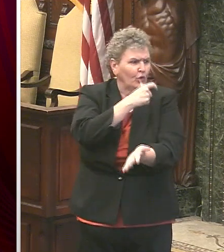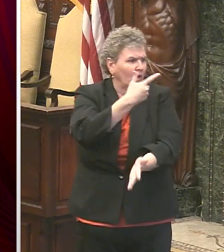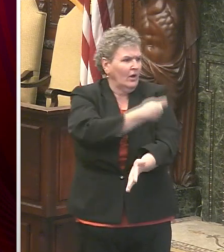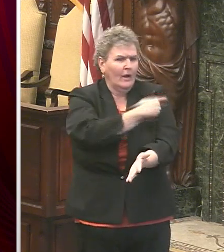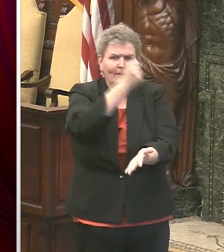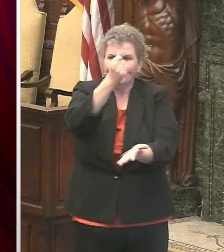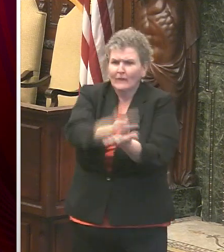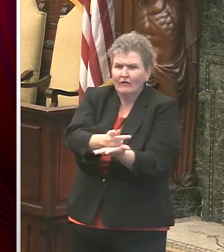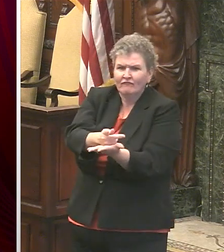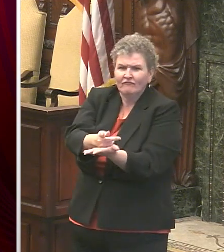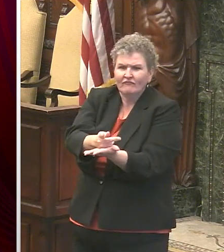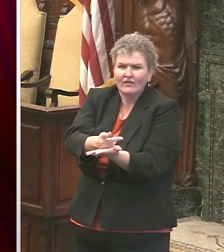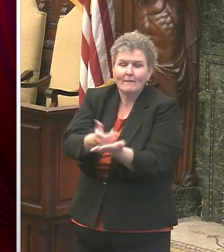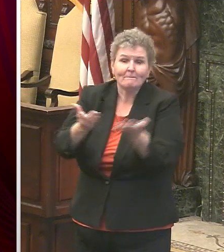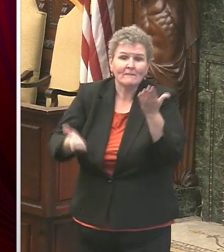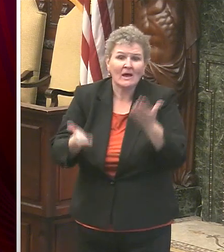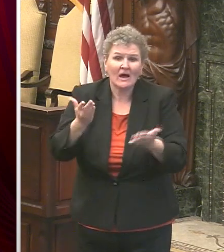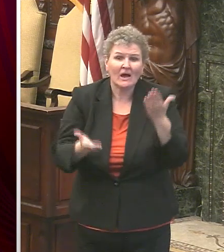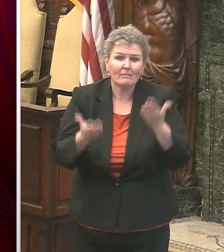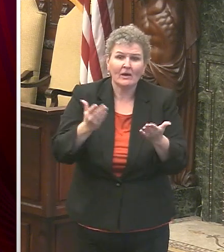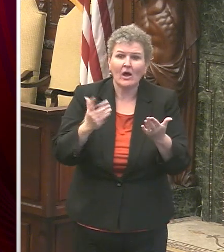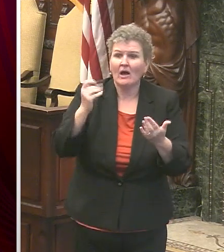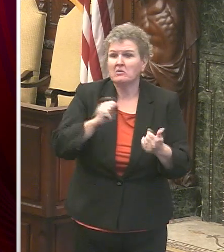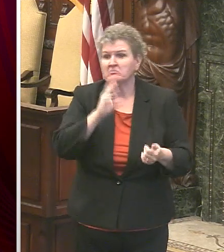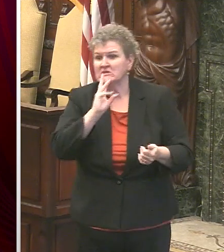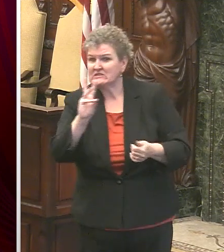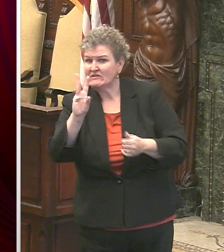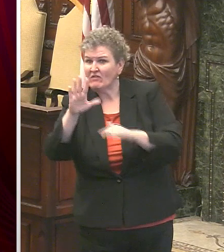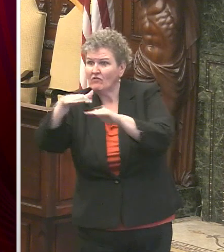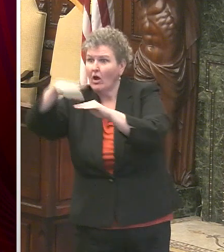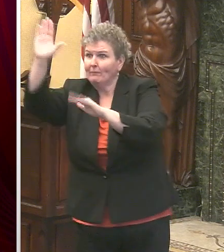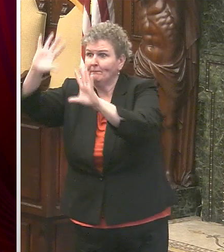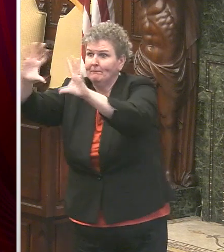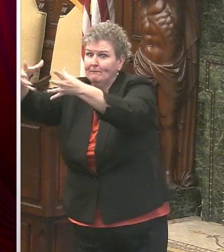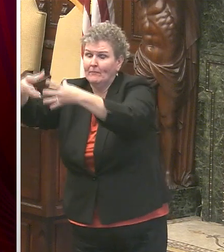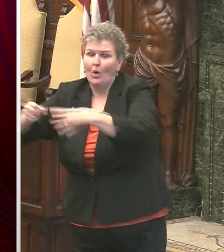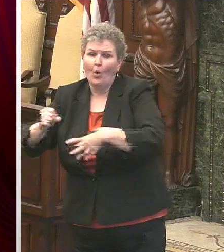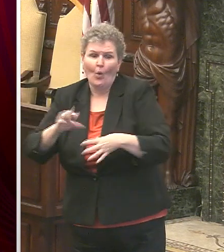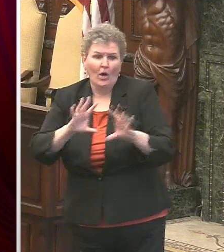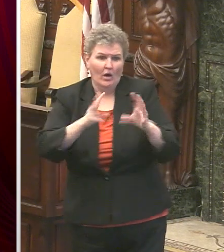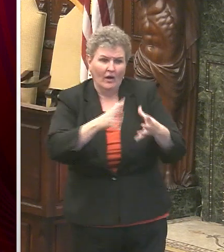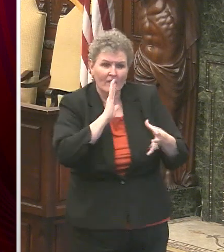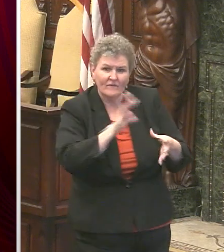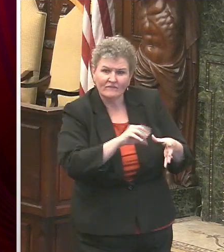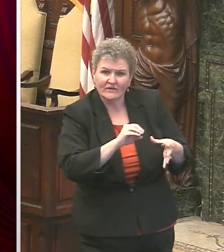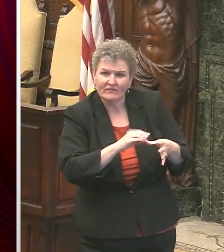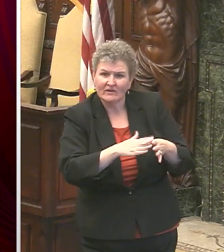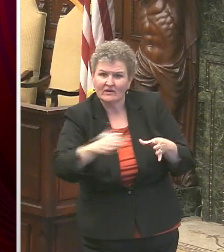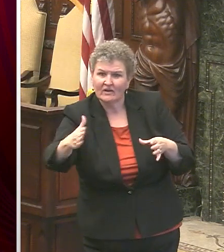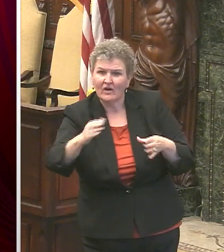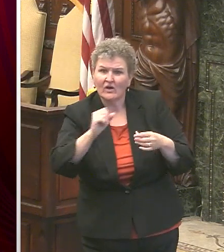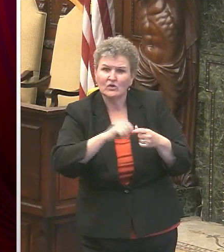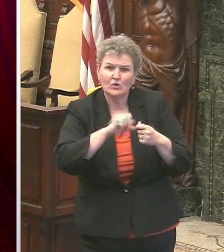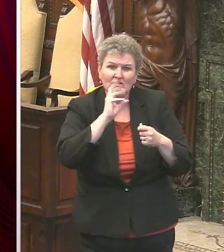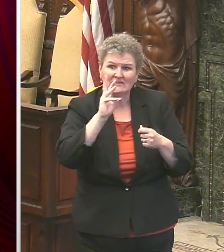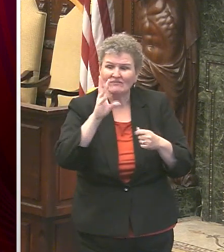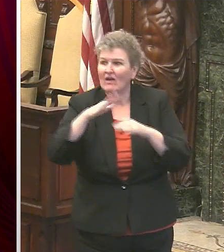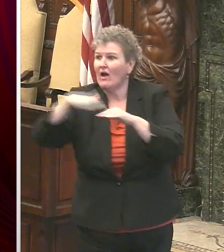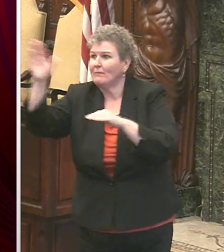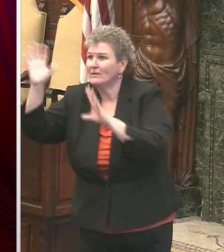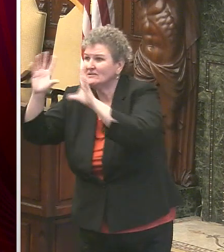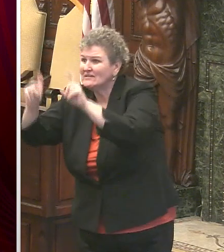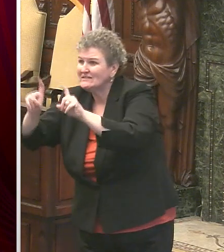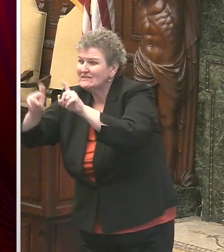for people over the age of 65 if they haven't tested it in people over the age of 65. We also don't know how many doses per person this vaccine will